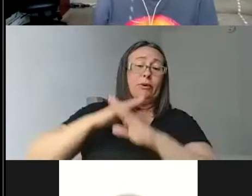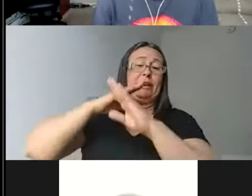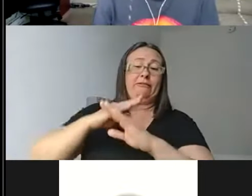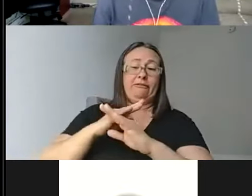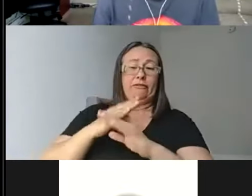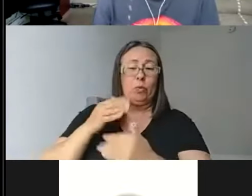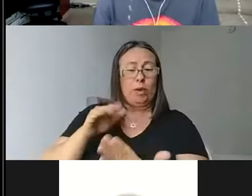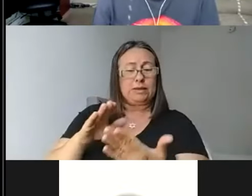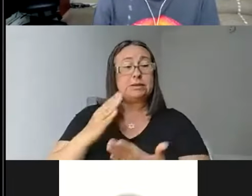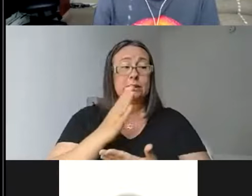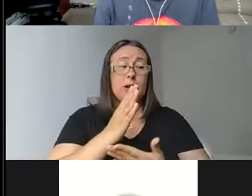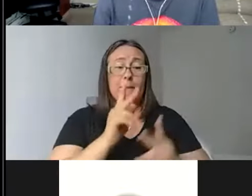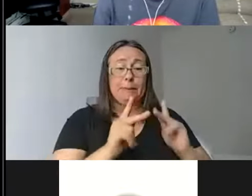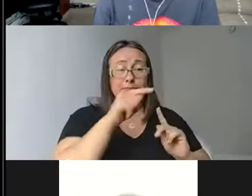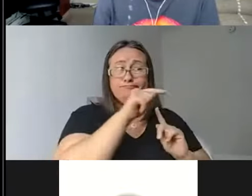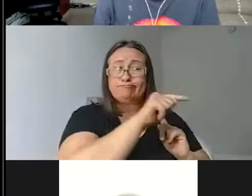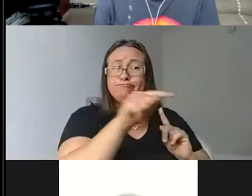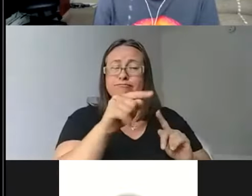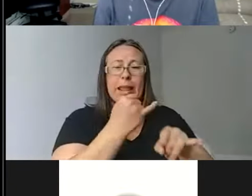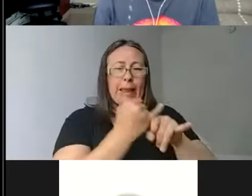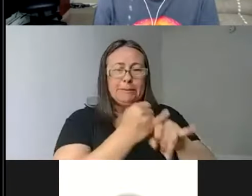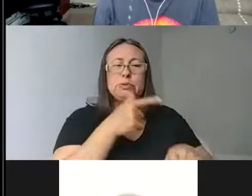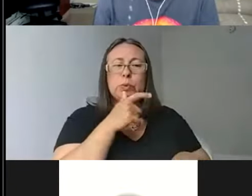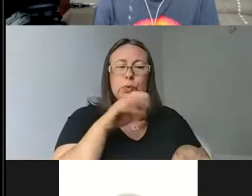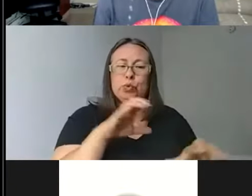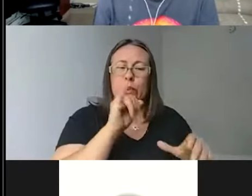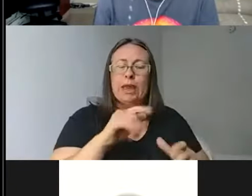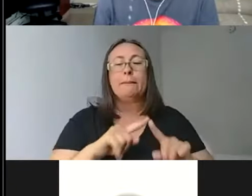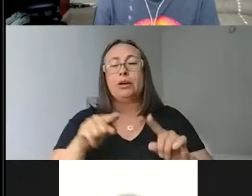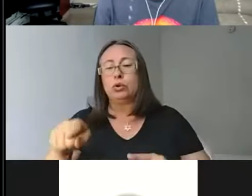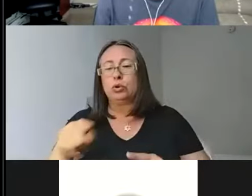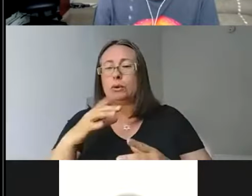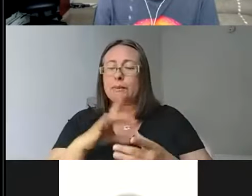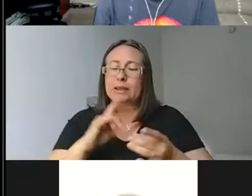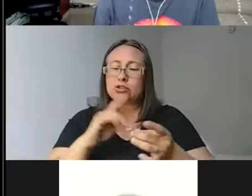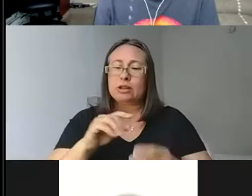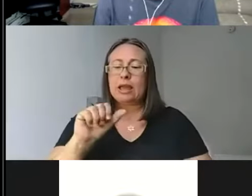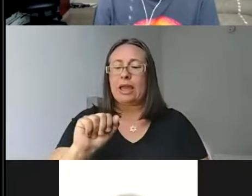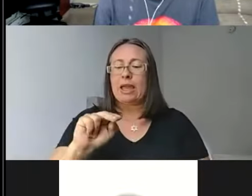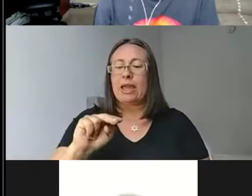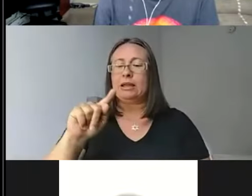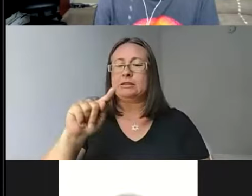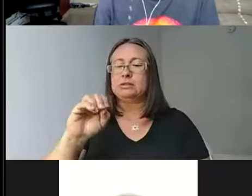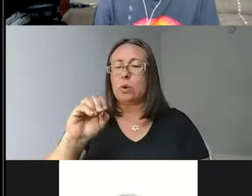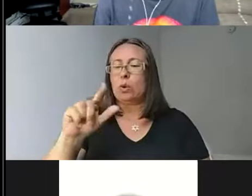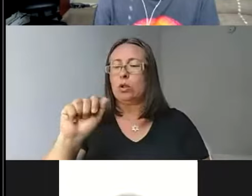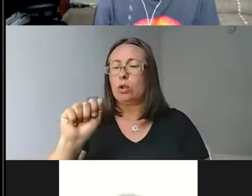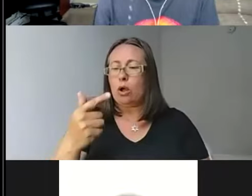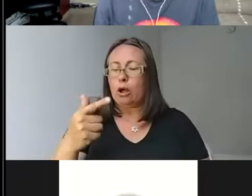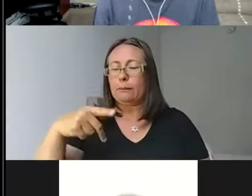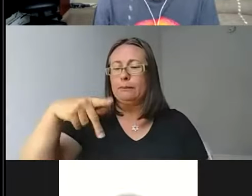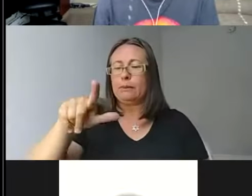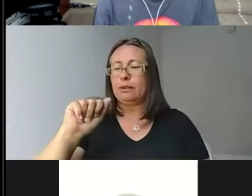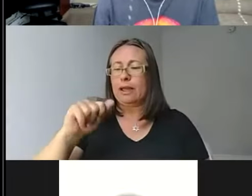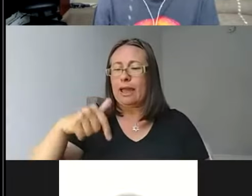things. But, you mentioned beta amyloid plaques in diseases like Alzheimer's and dementia. Some of the